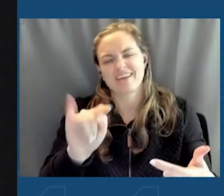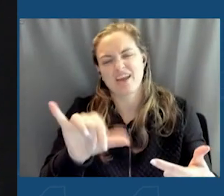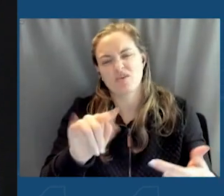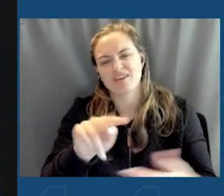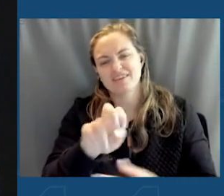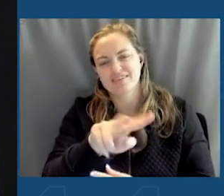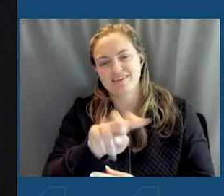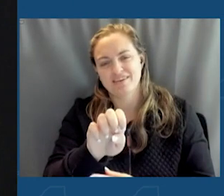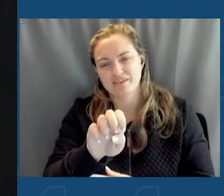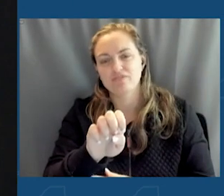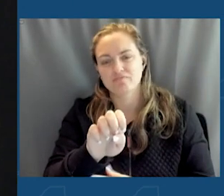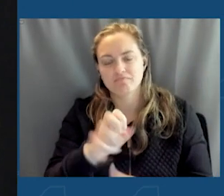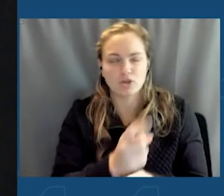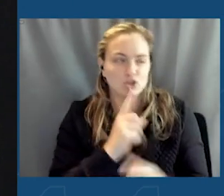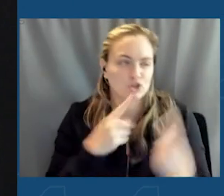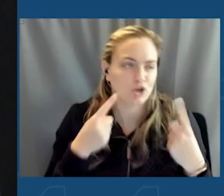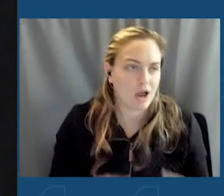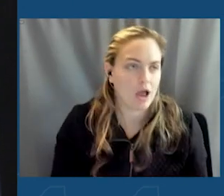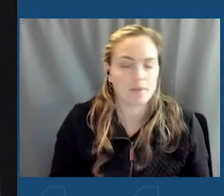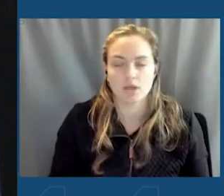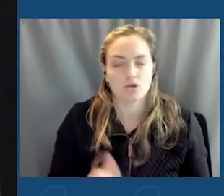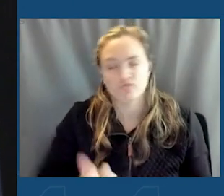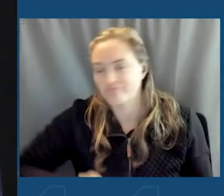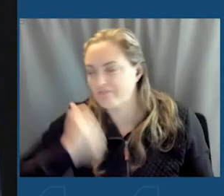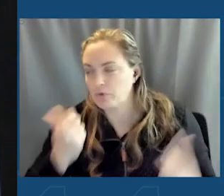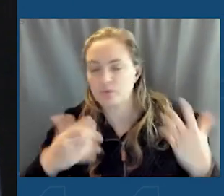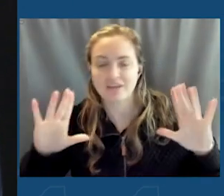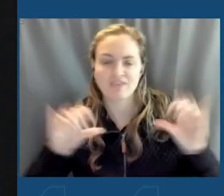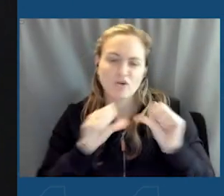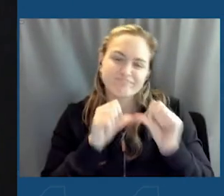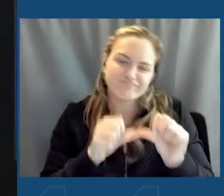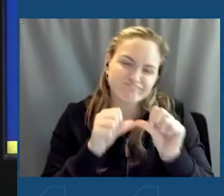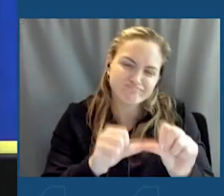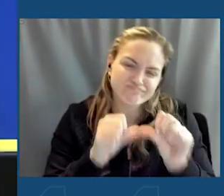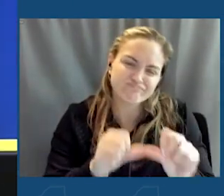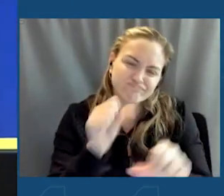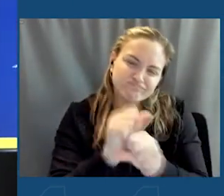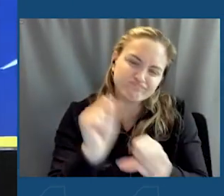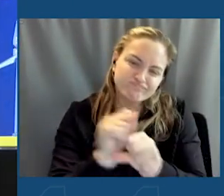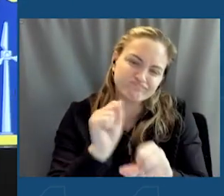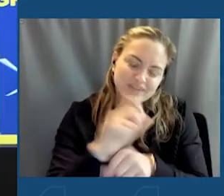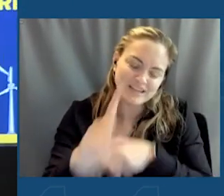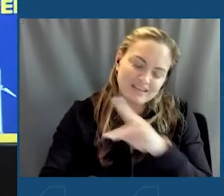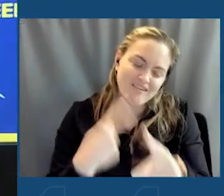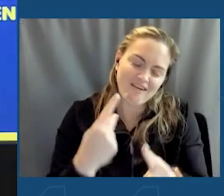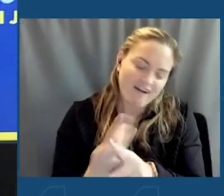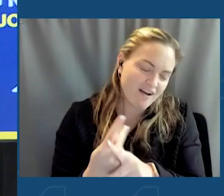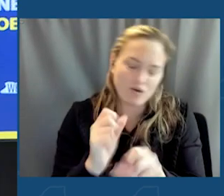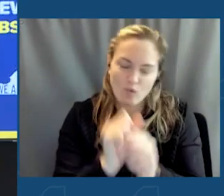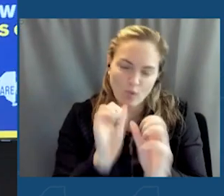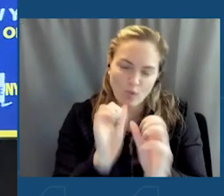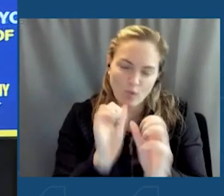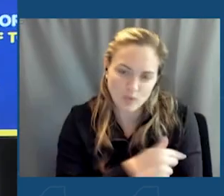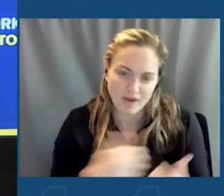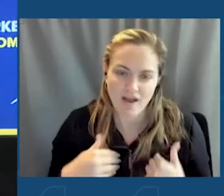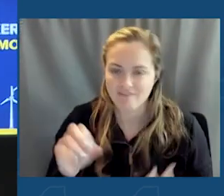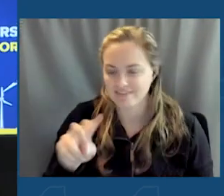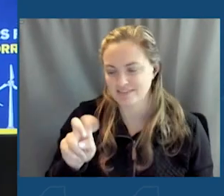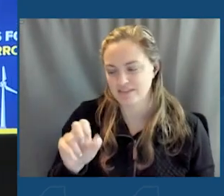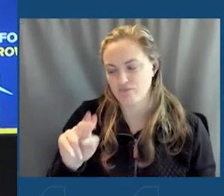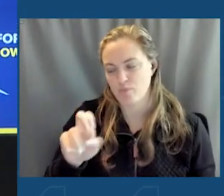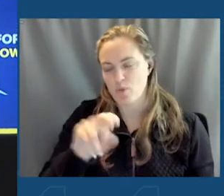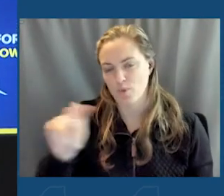have made this happen. He would not give up. He just kept persevering, and that's the kind of caliber we have in our county executive, Steve Malone. Thank you.